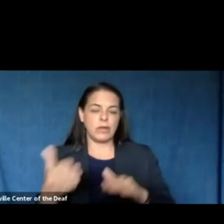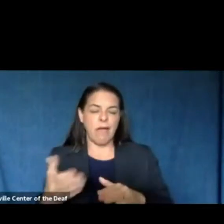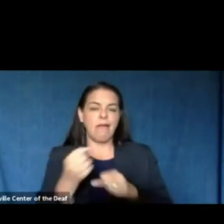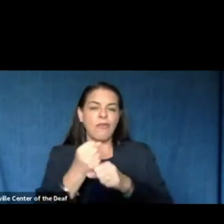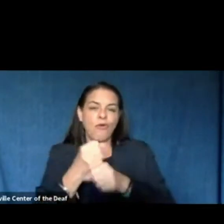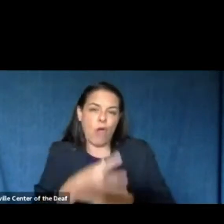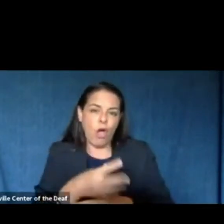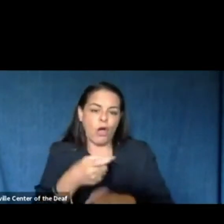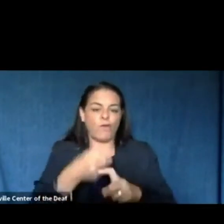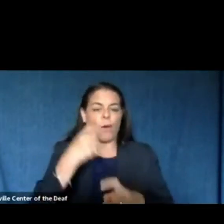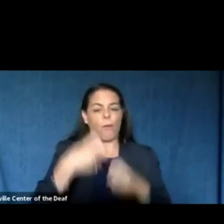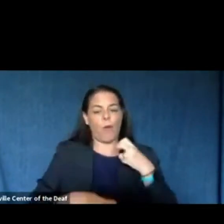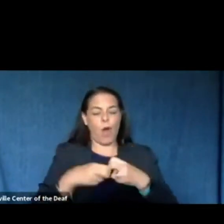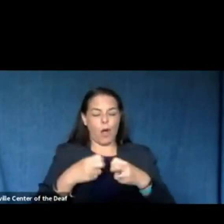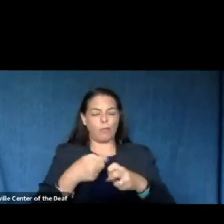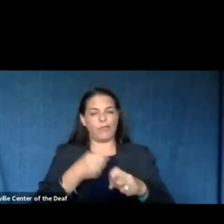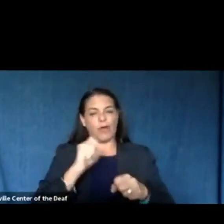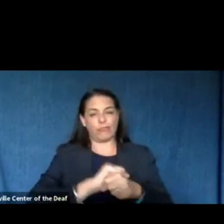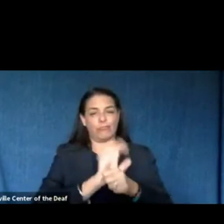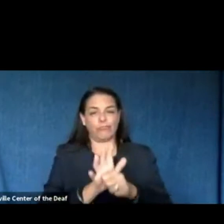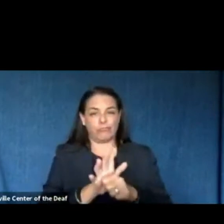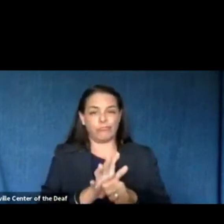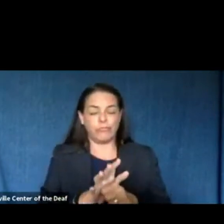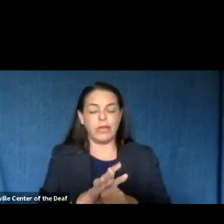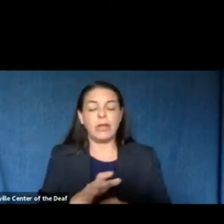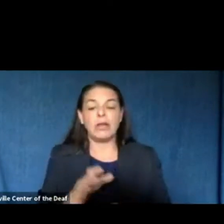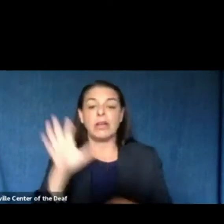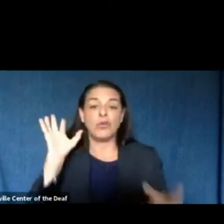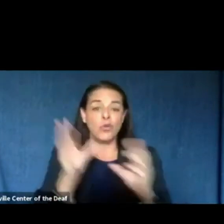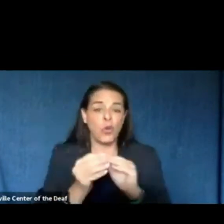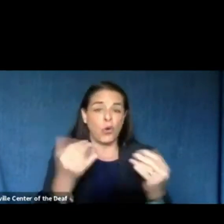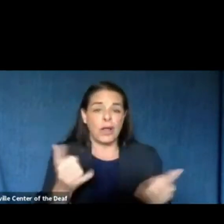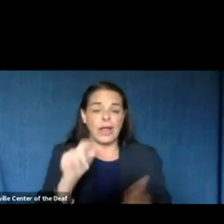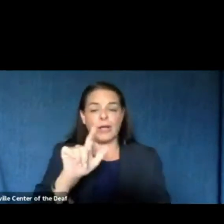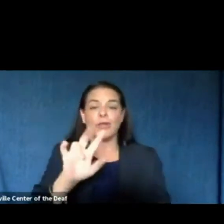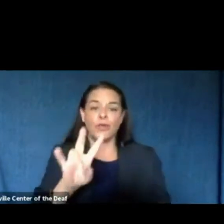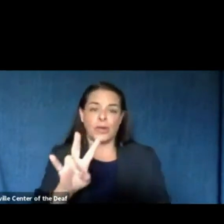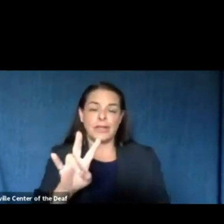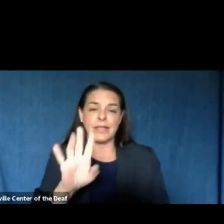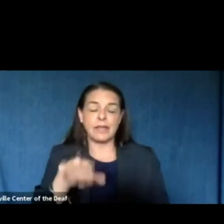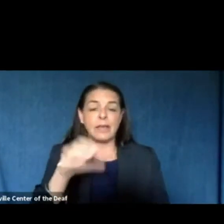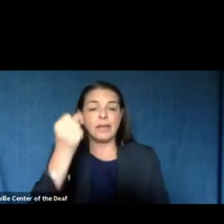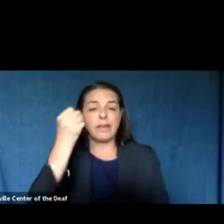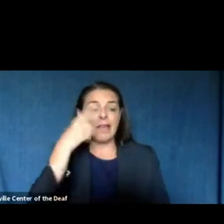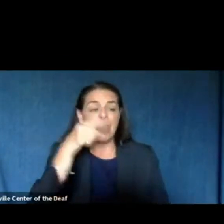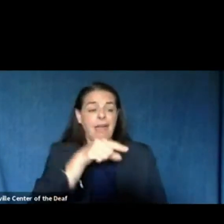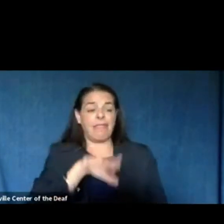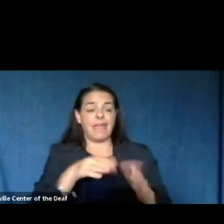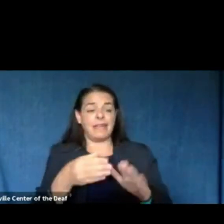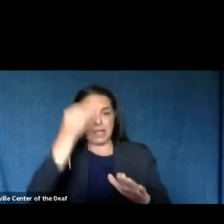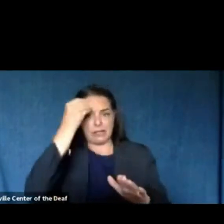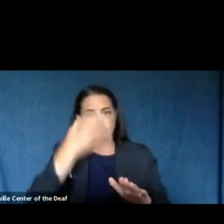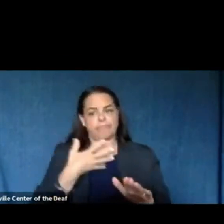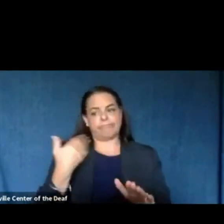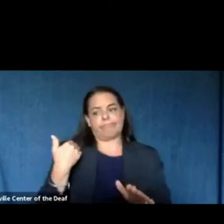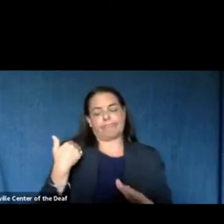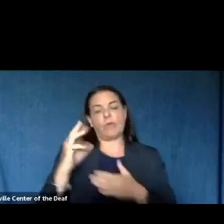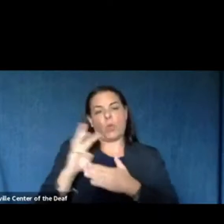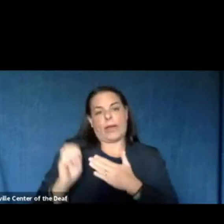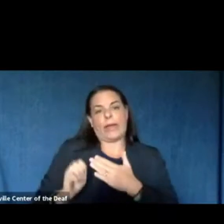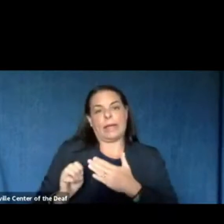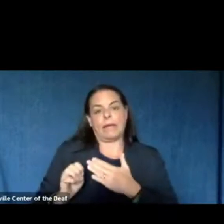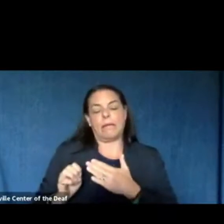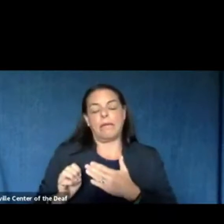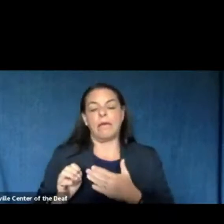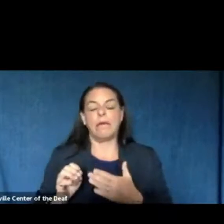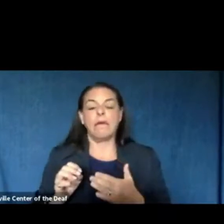from COVID-19, bringing our total to 27. We do want to clarify that this death was reported to us over the weekend. Of the